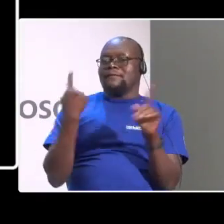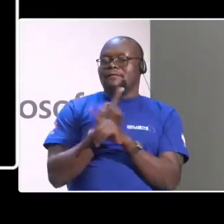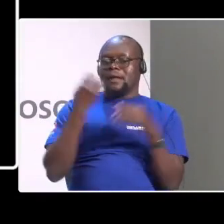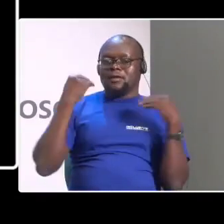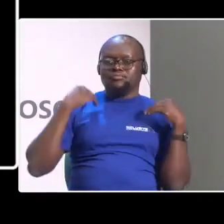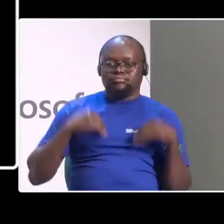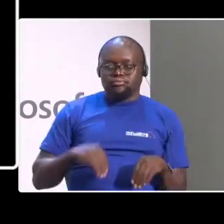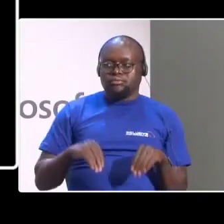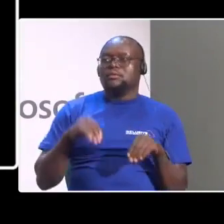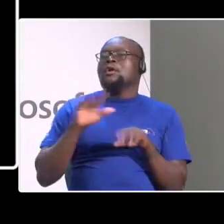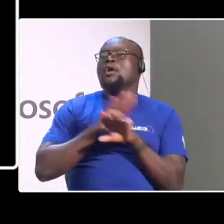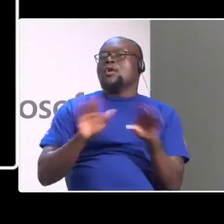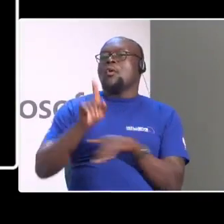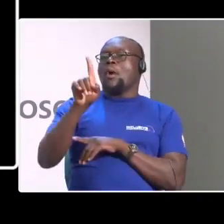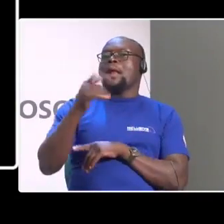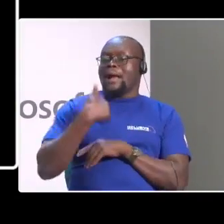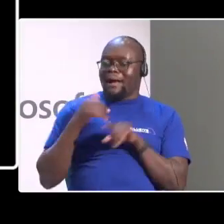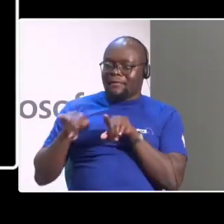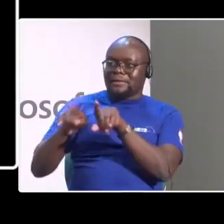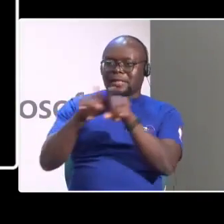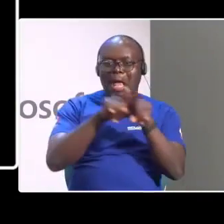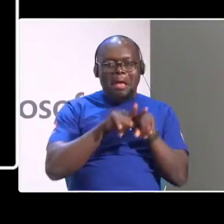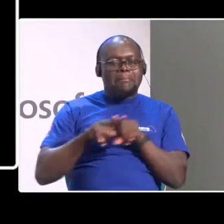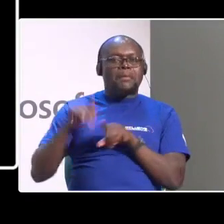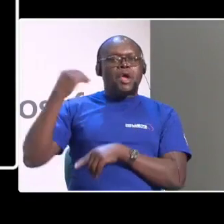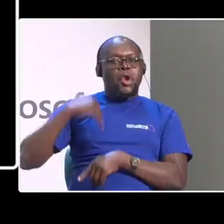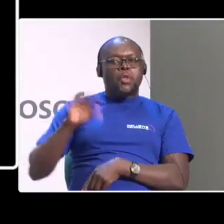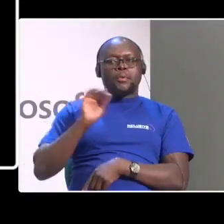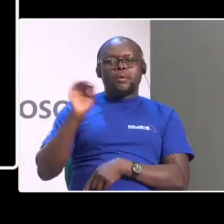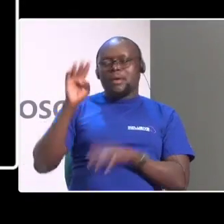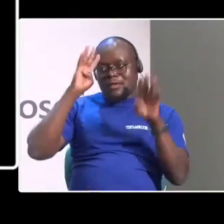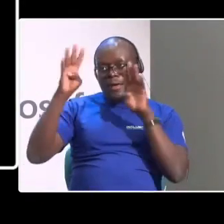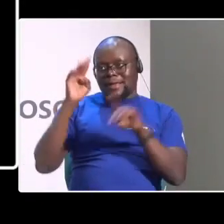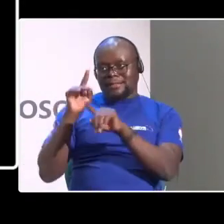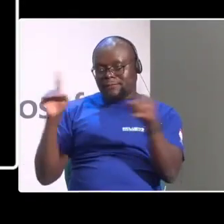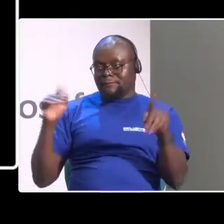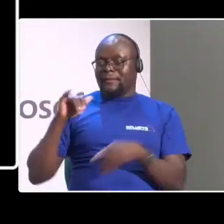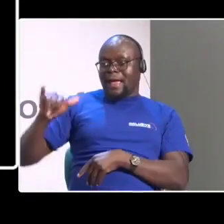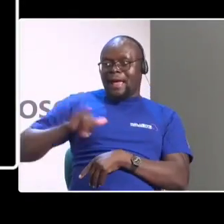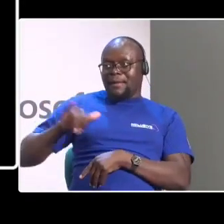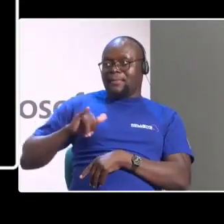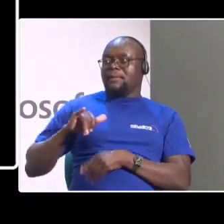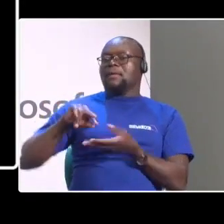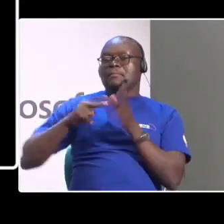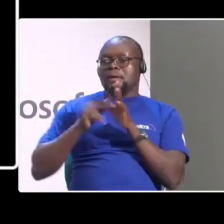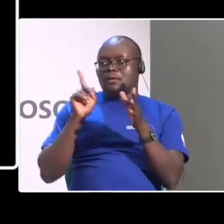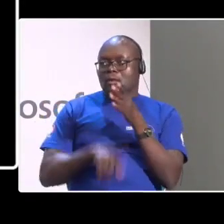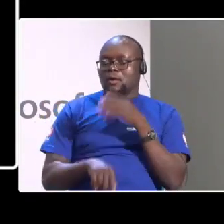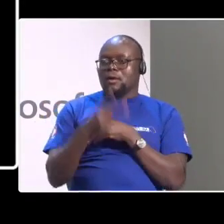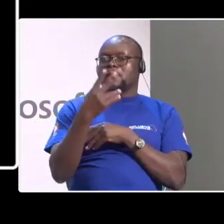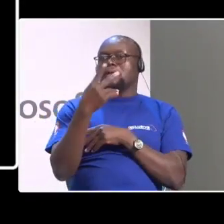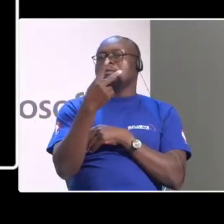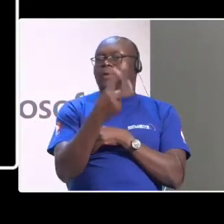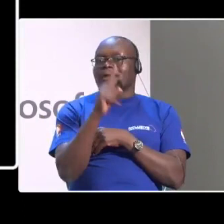outfits. You know, no one's wearing the same outfit. You're creative. Empathy is the hallmark of a 21st